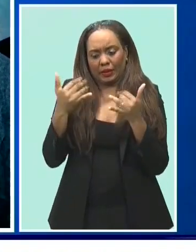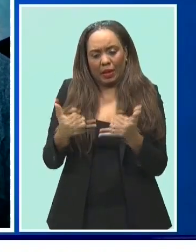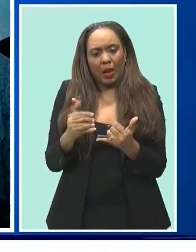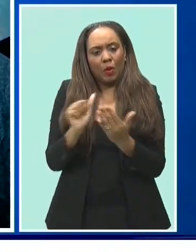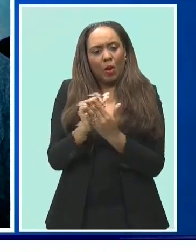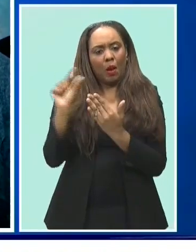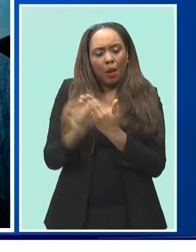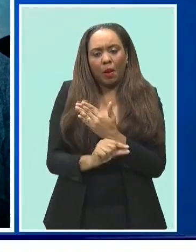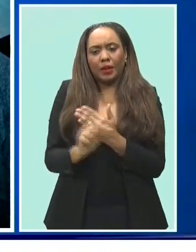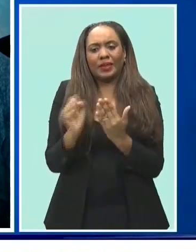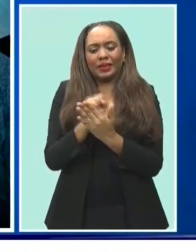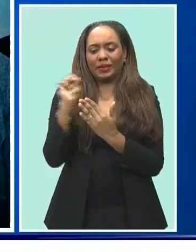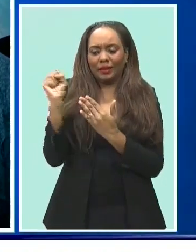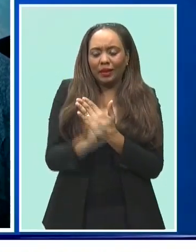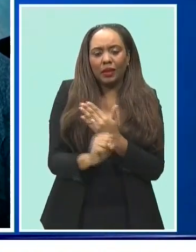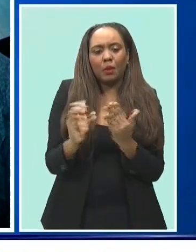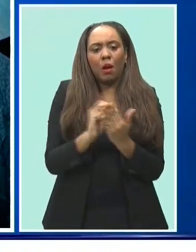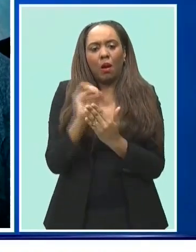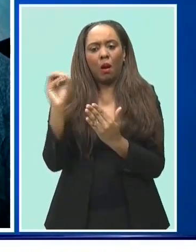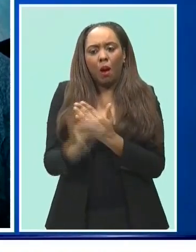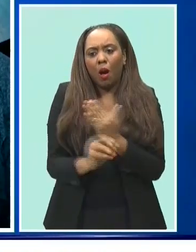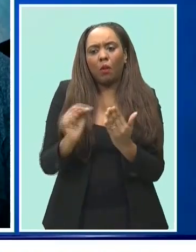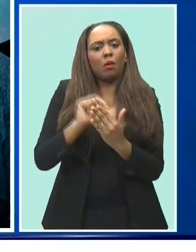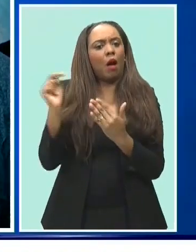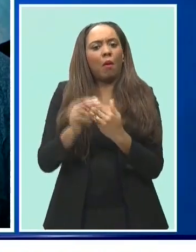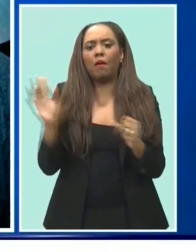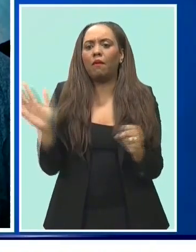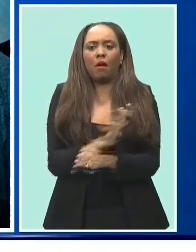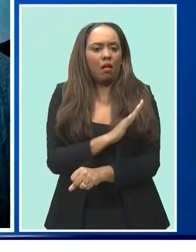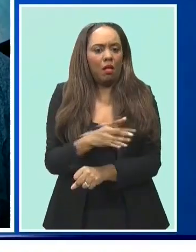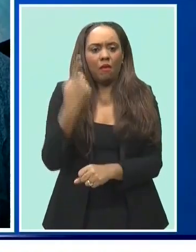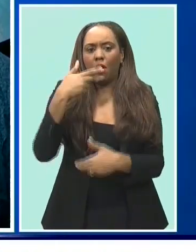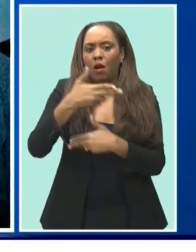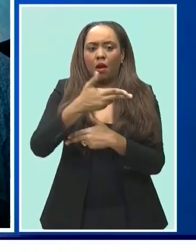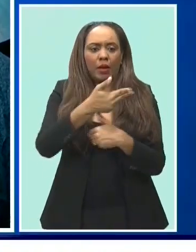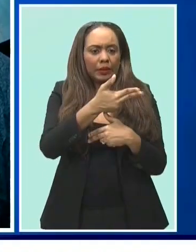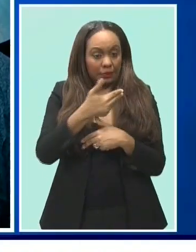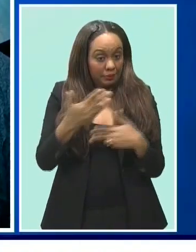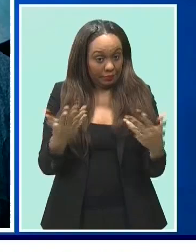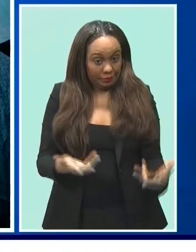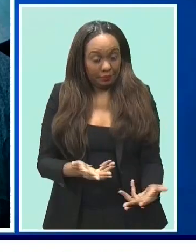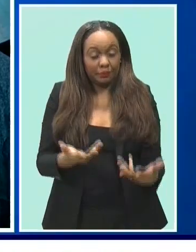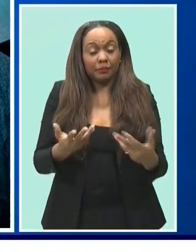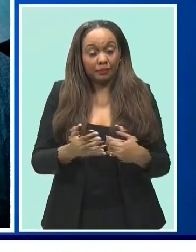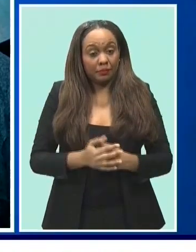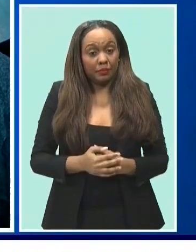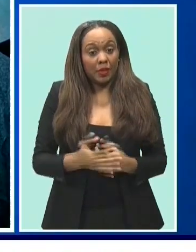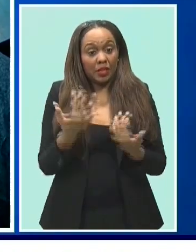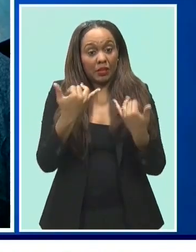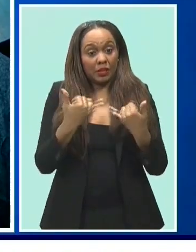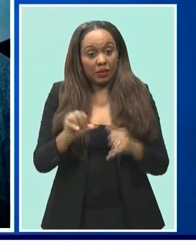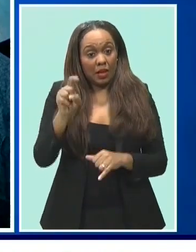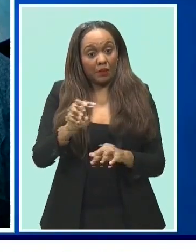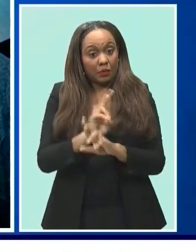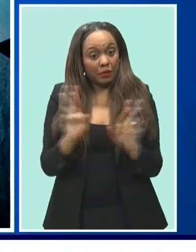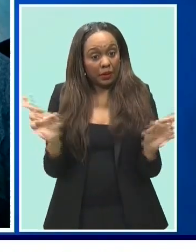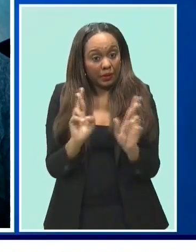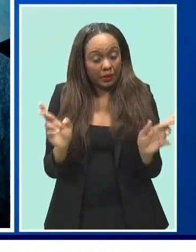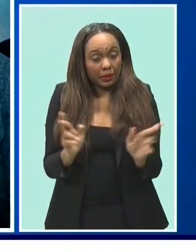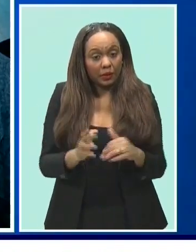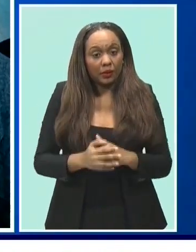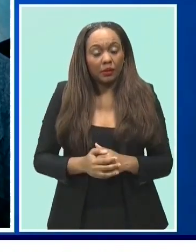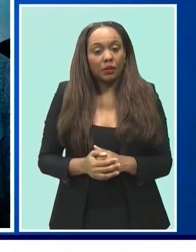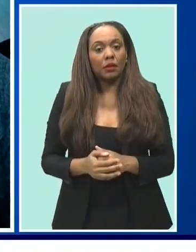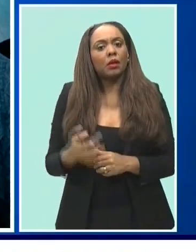have 3 full months to go. If ever there was a dry run